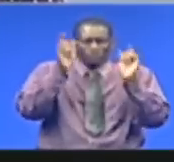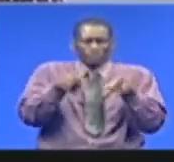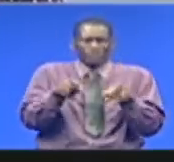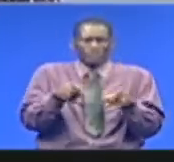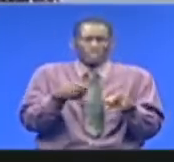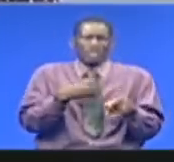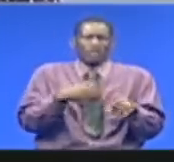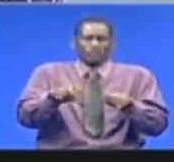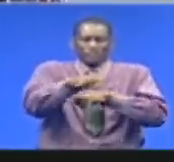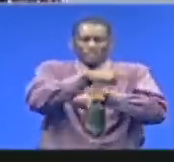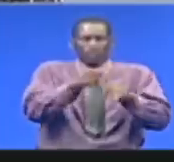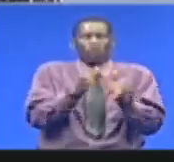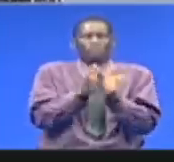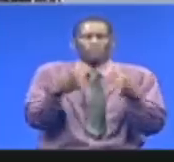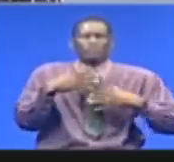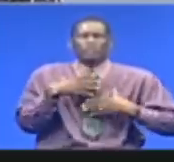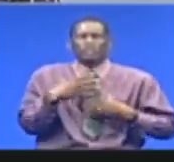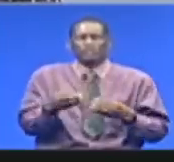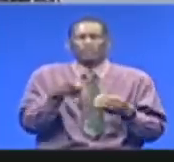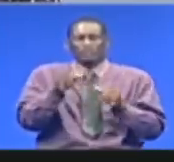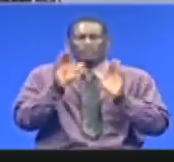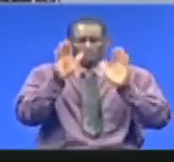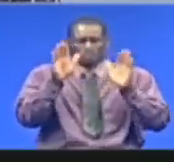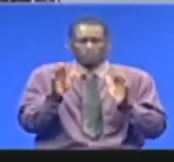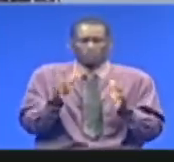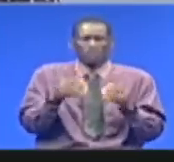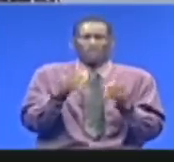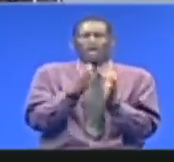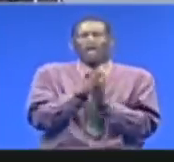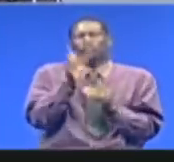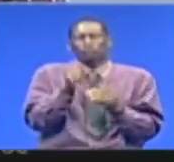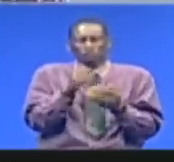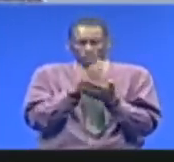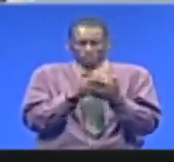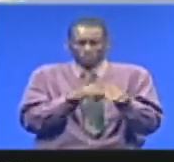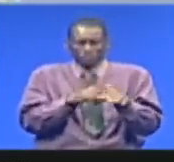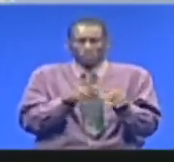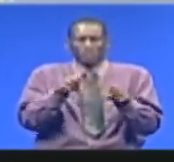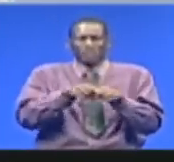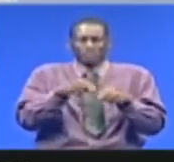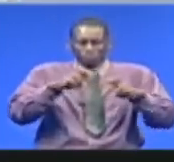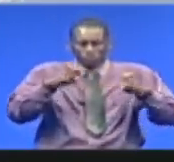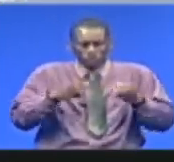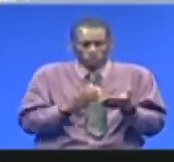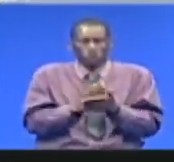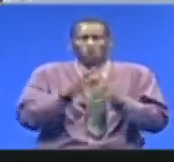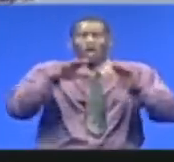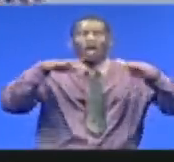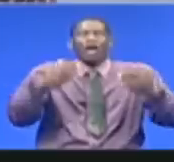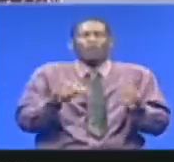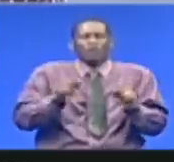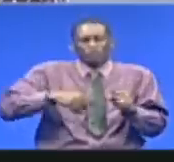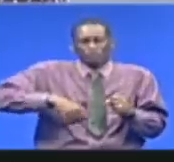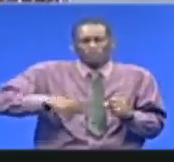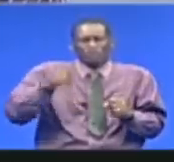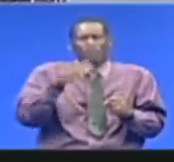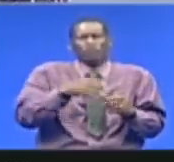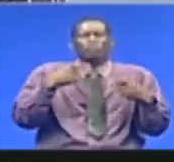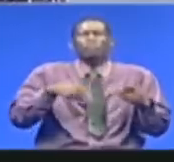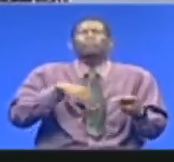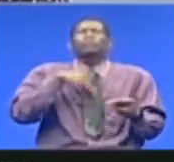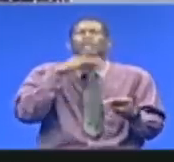national and public interest. And that is very important. And therefore, at some point, even look through, how do we even compensate people who lost their lives?